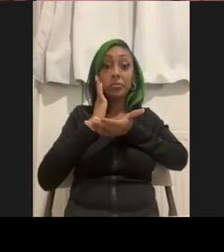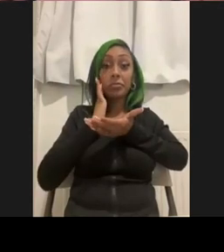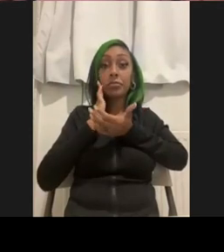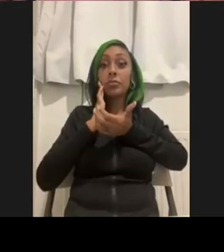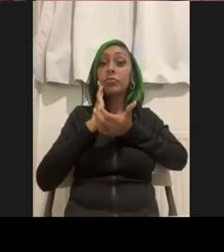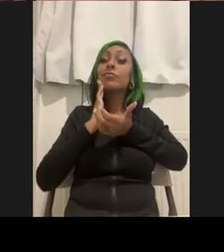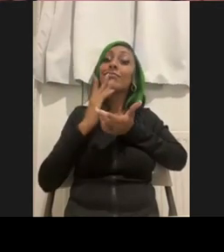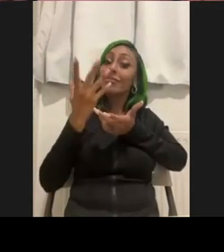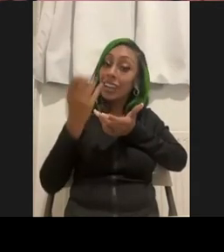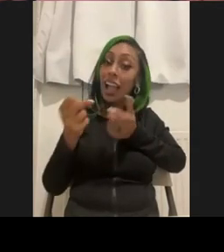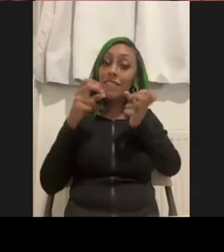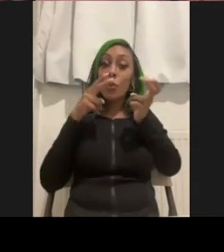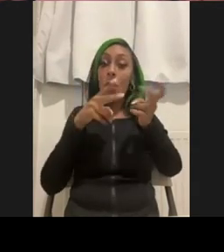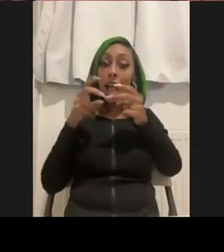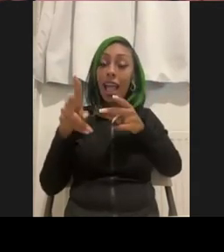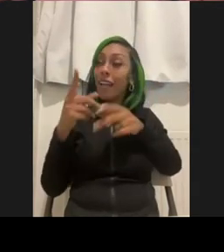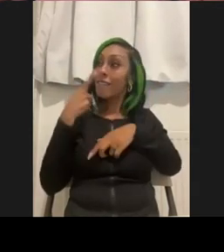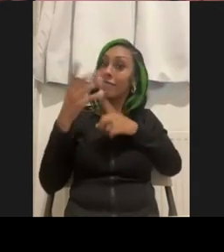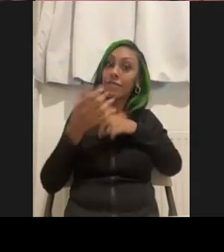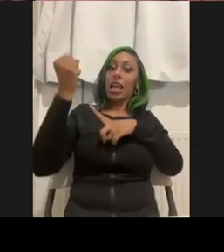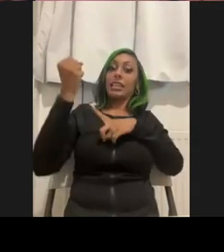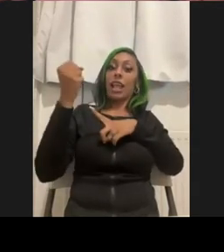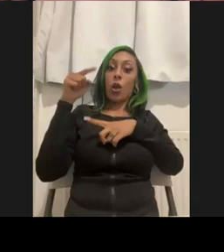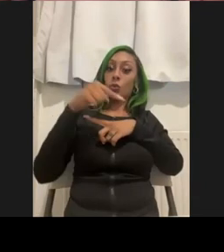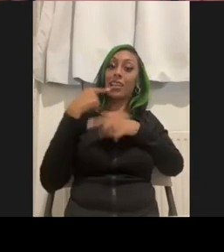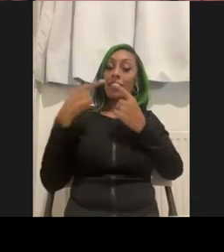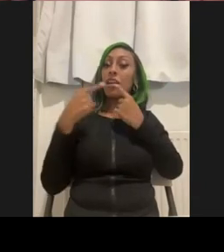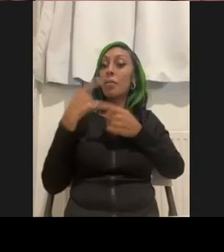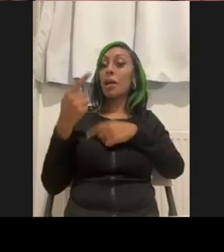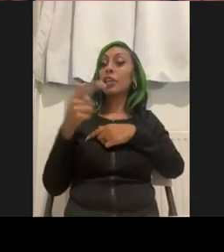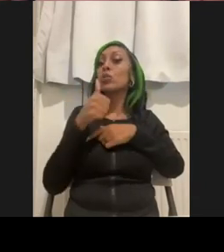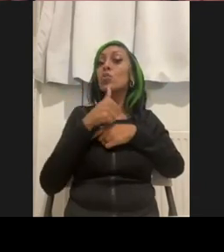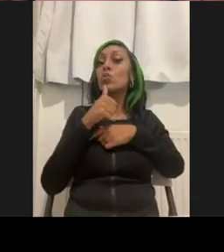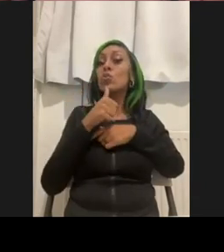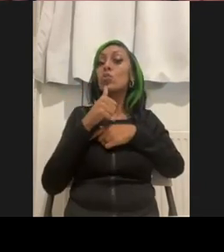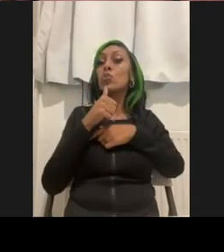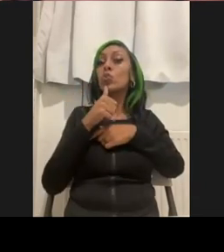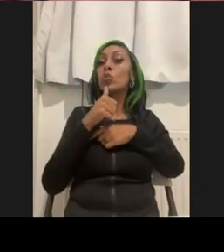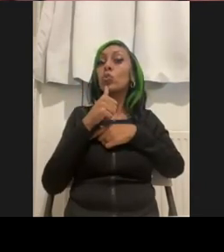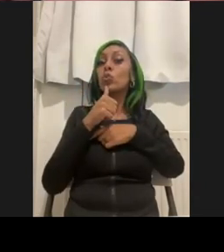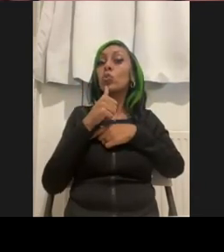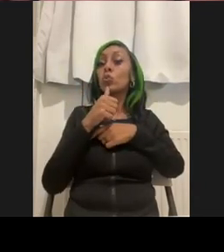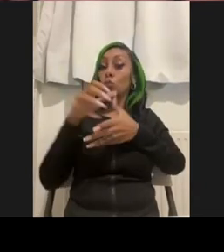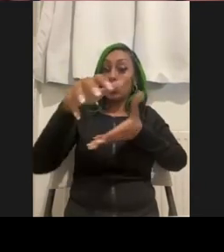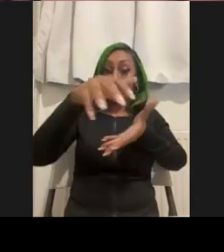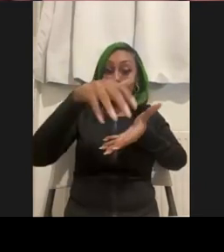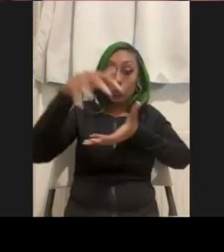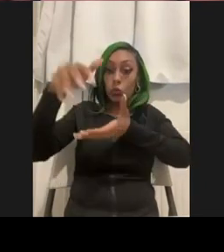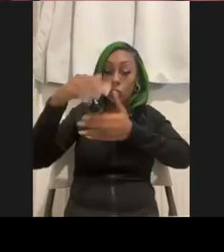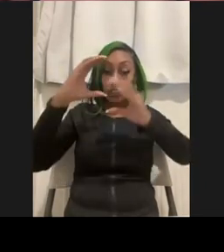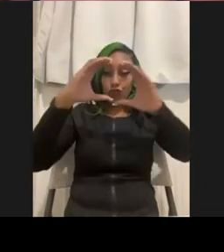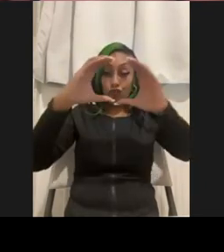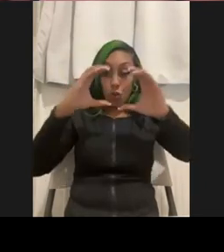ways of finding this out that use sets of data that